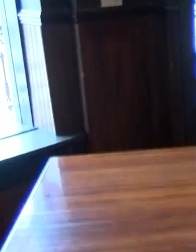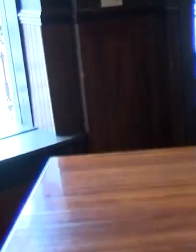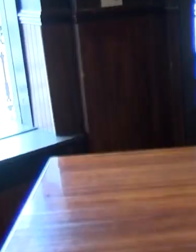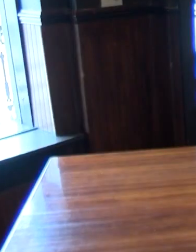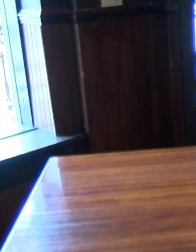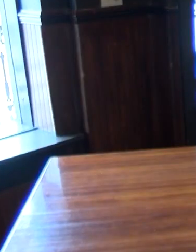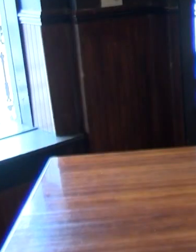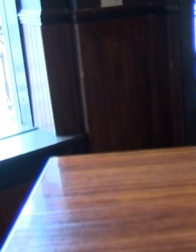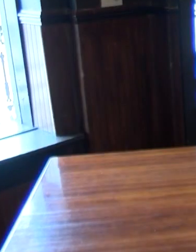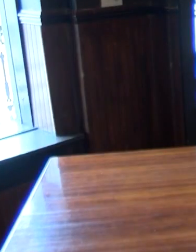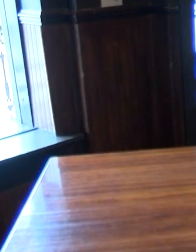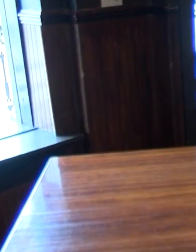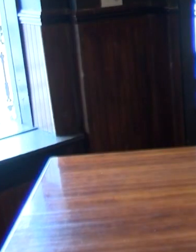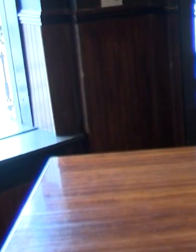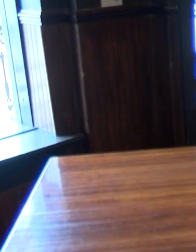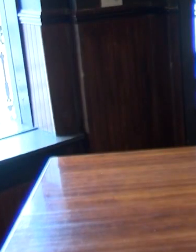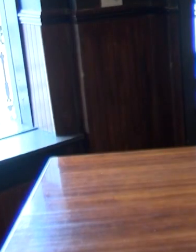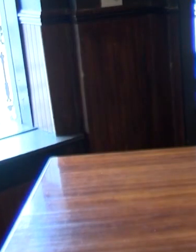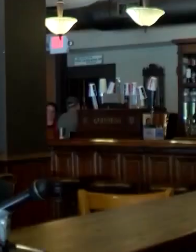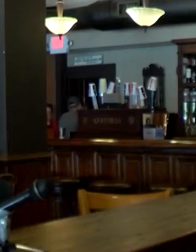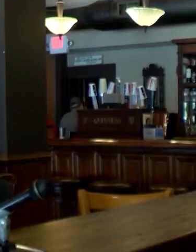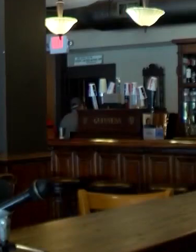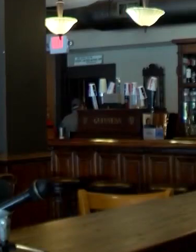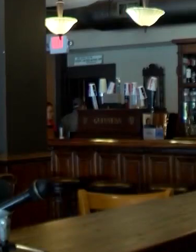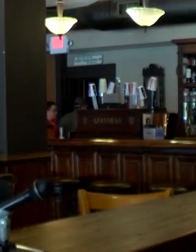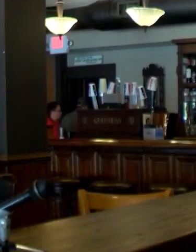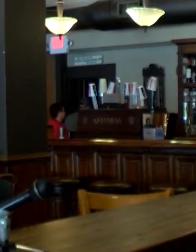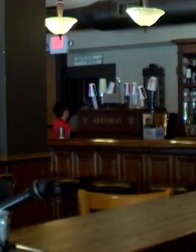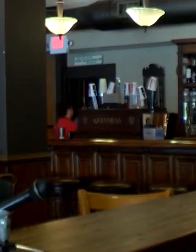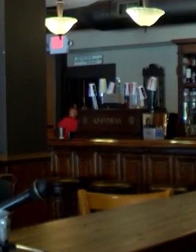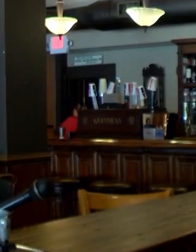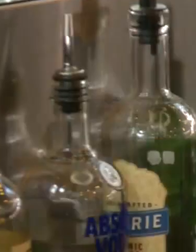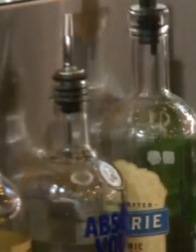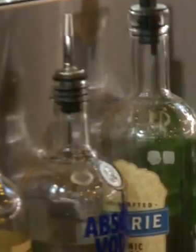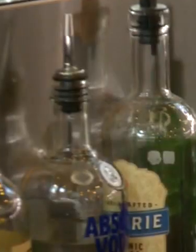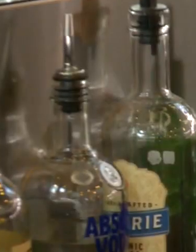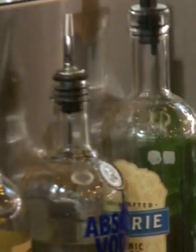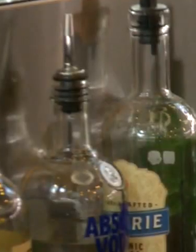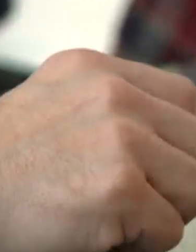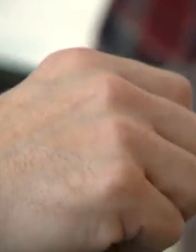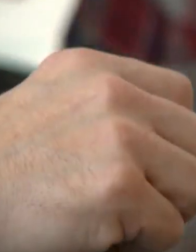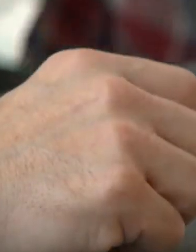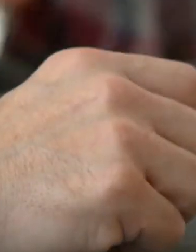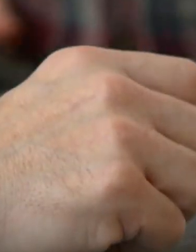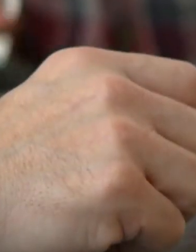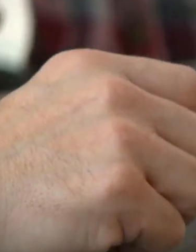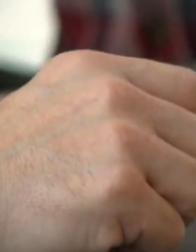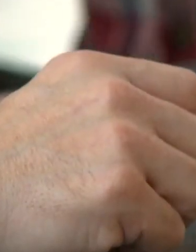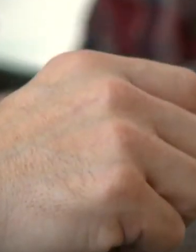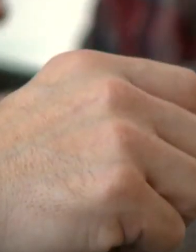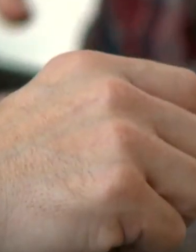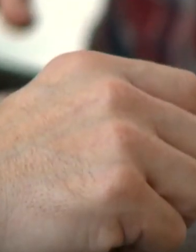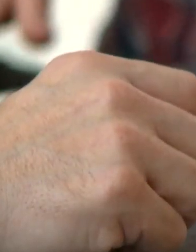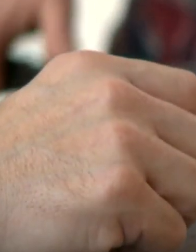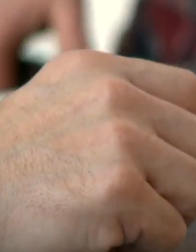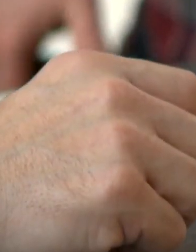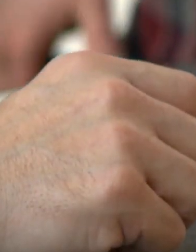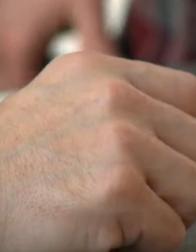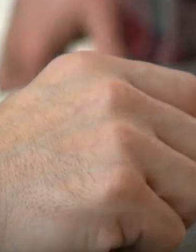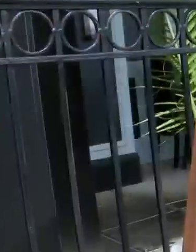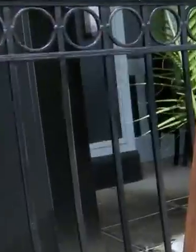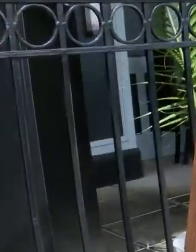effective today. It's an advisory, not a shutdown, according to the governor. The order is for Pennsylvanians to stay at home unless